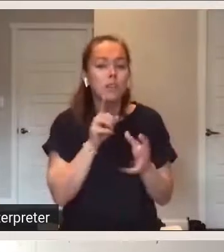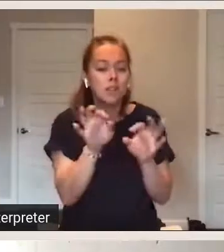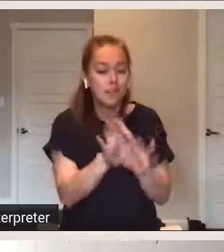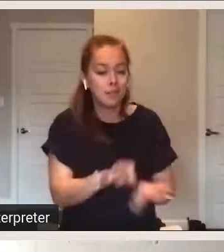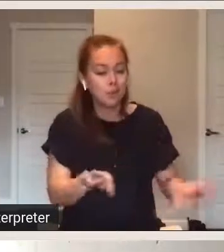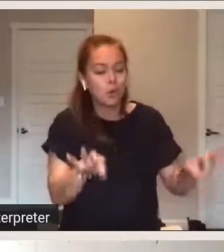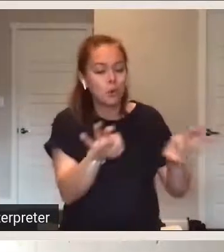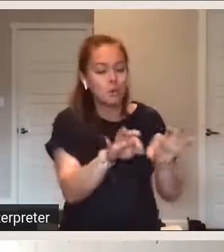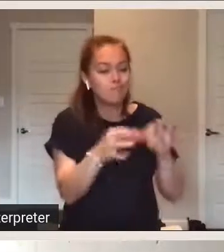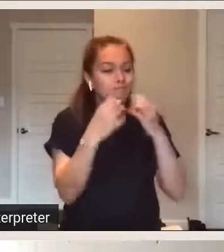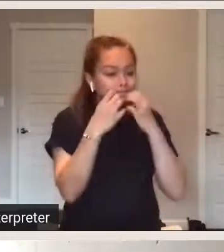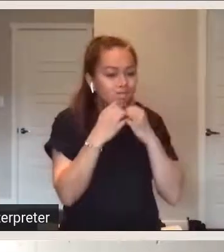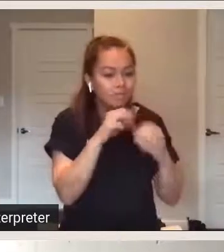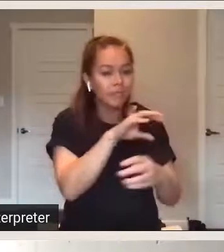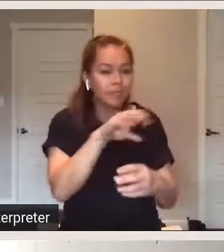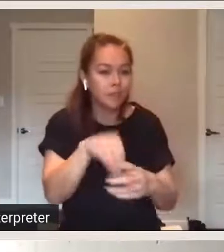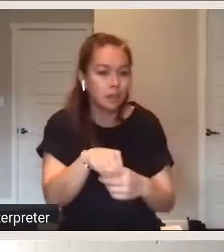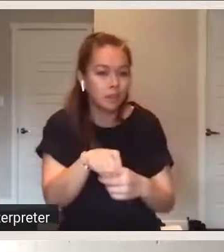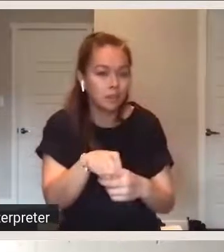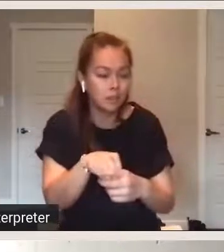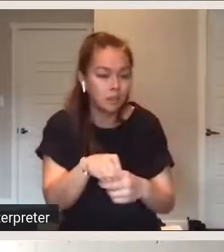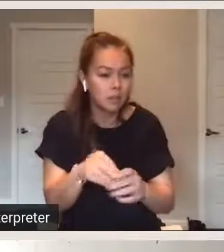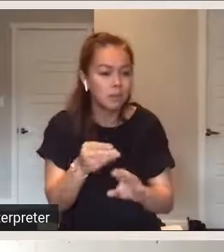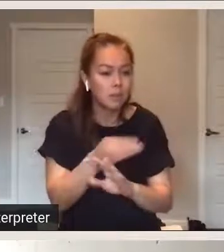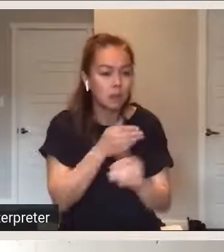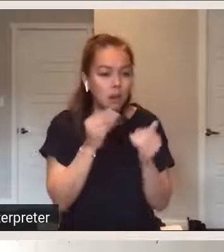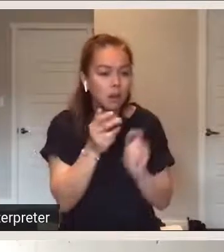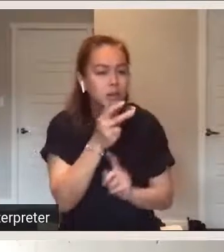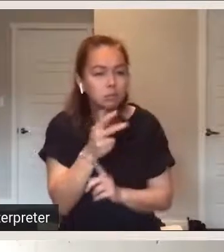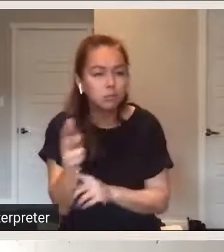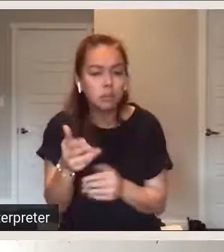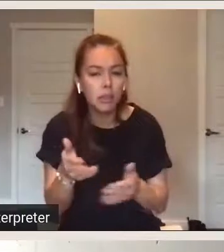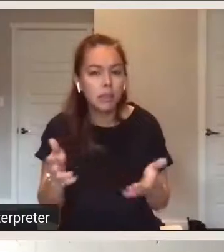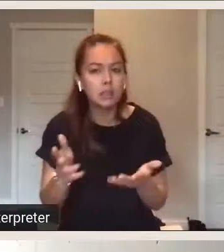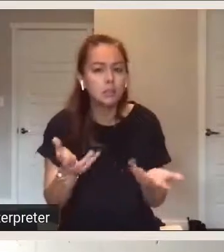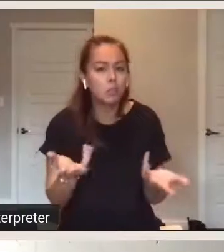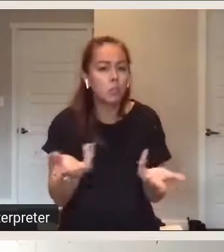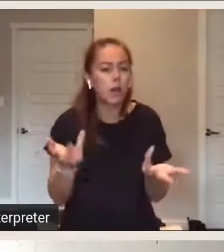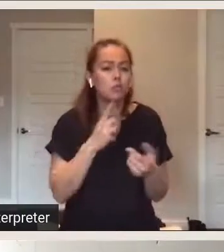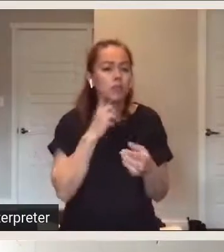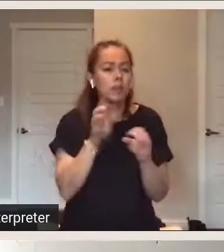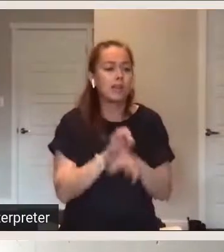this this film and thinking about those things?